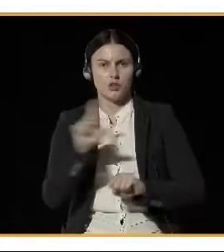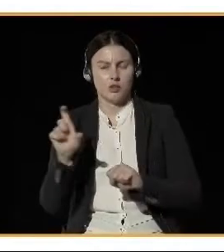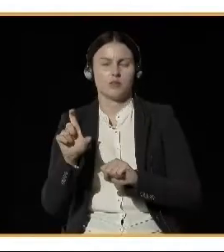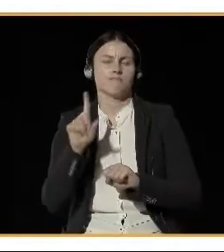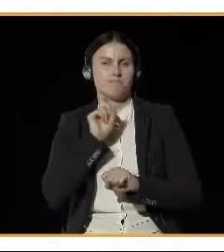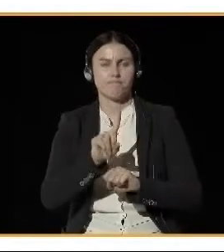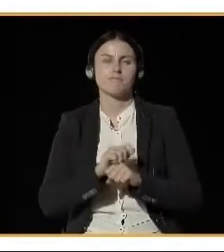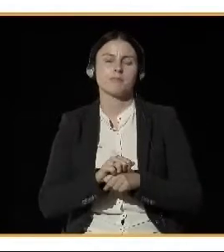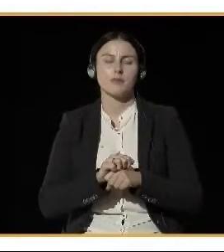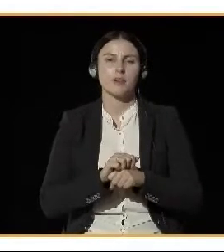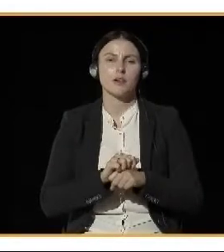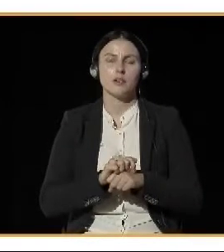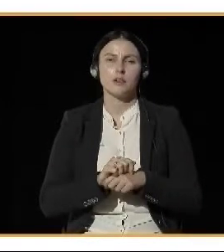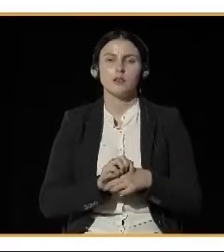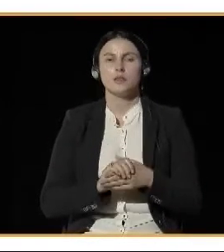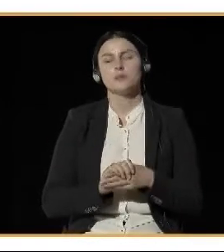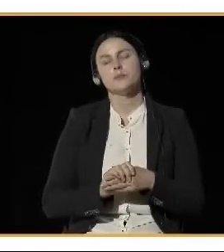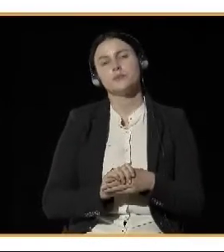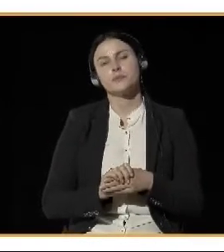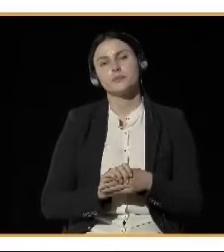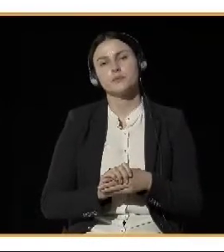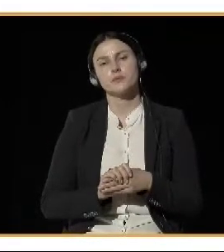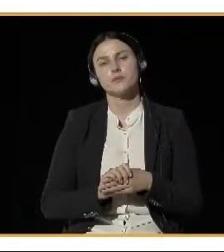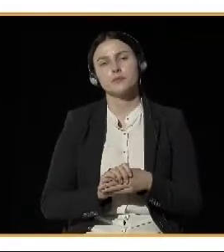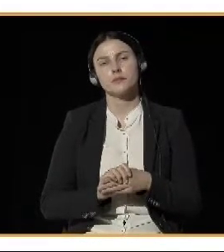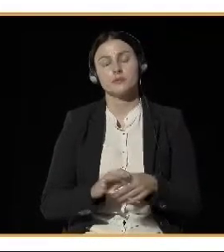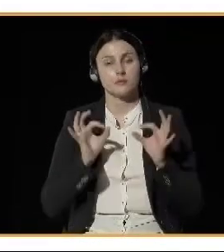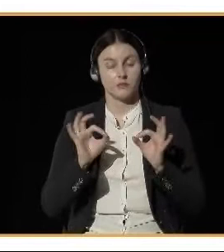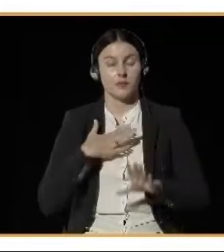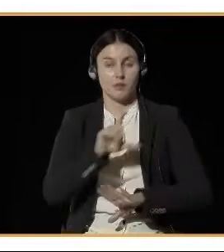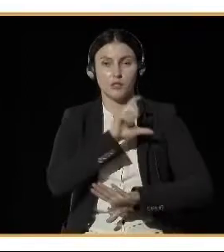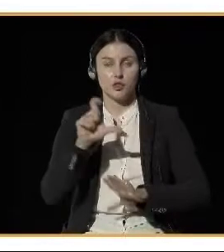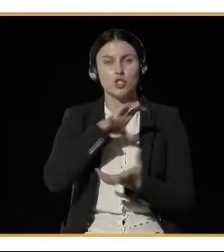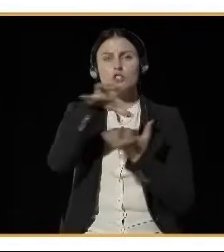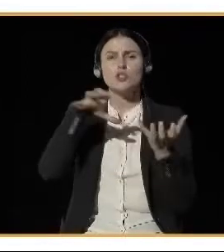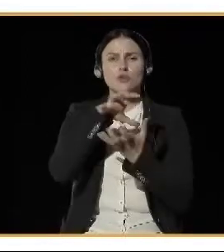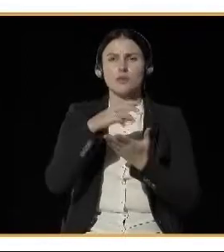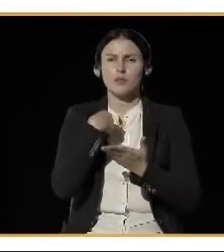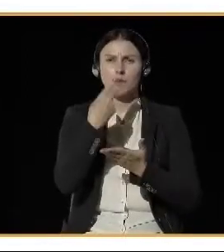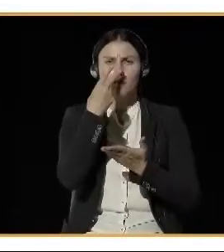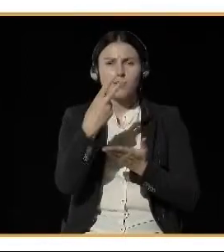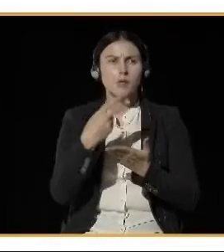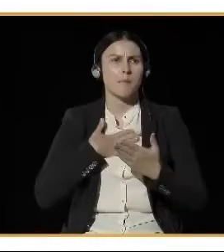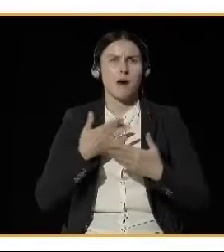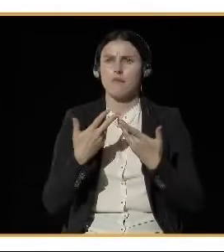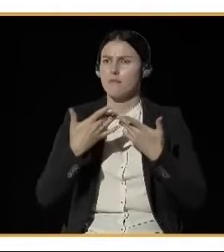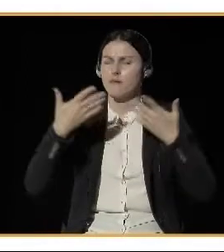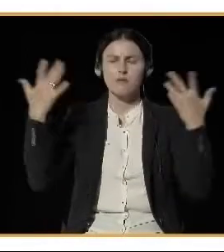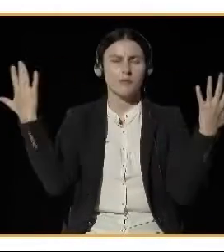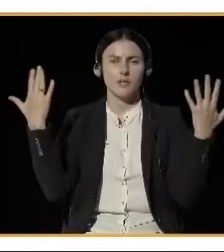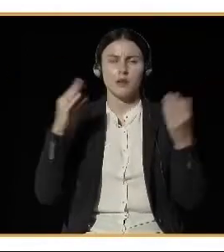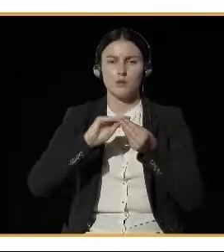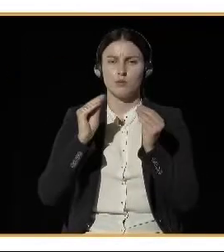Today, the world needs to face with many new global issues, and one of